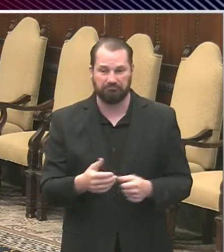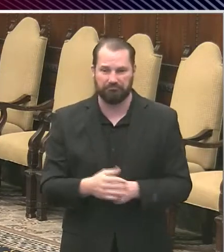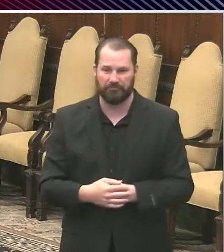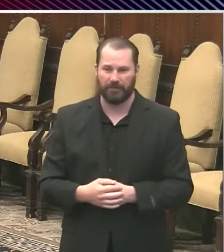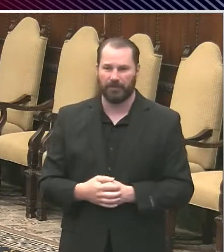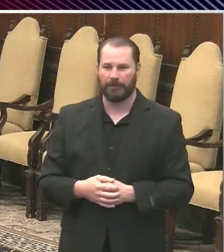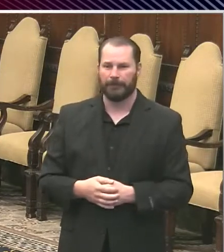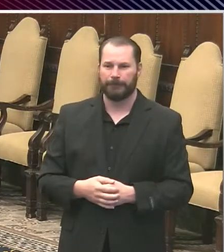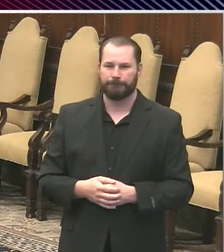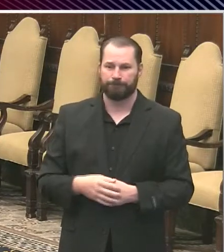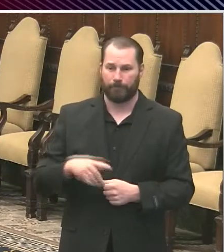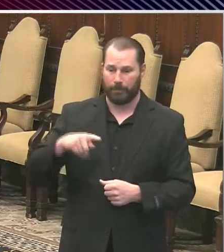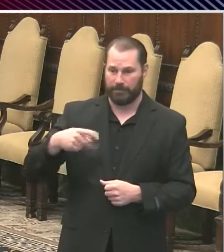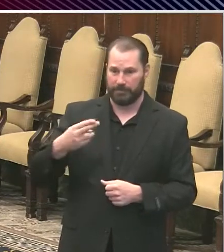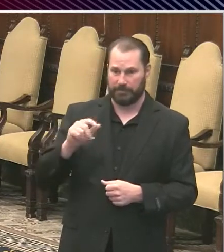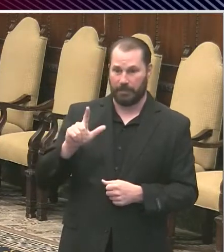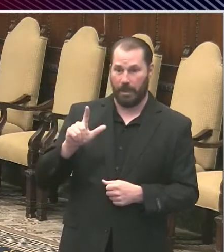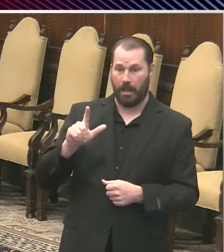phlcovid19fund.org. That's